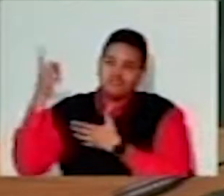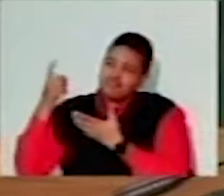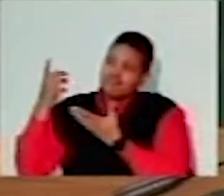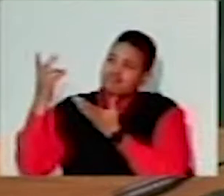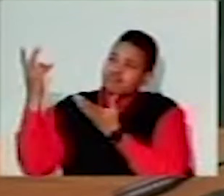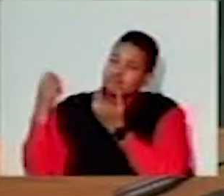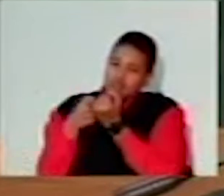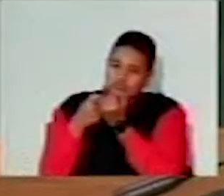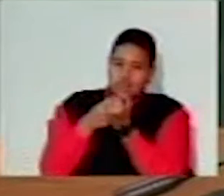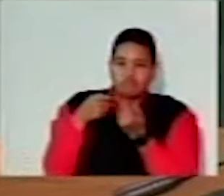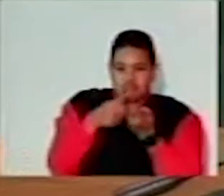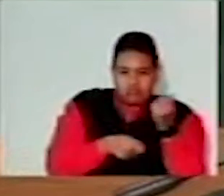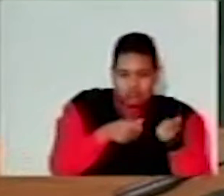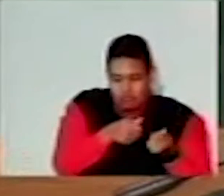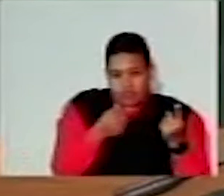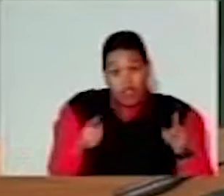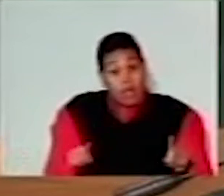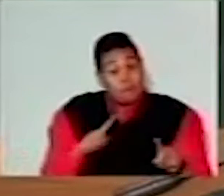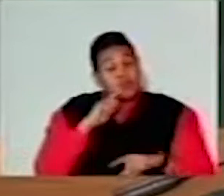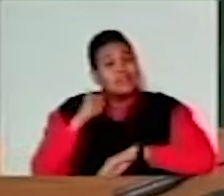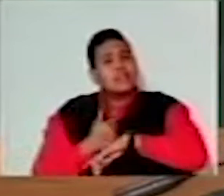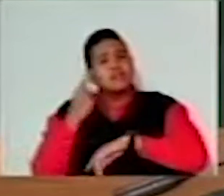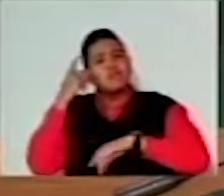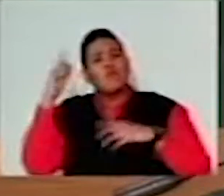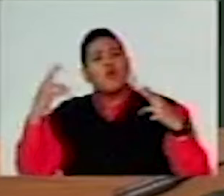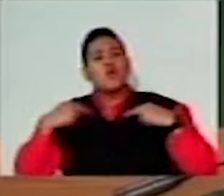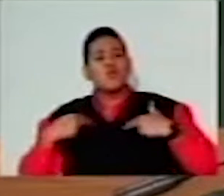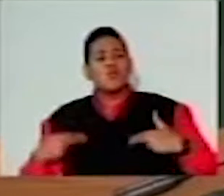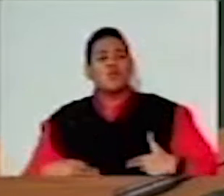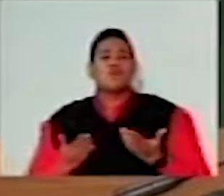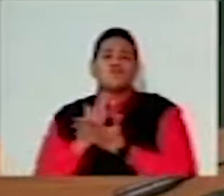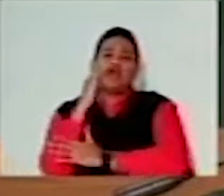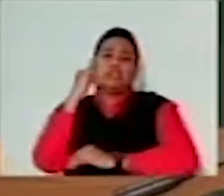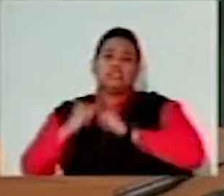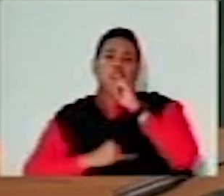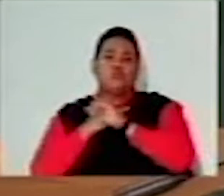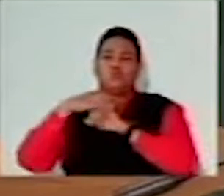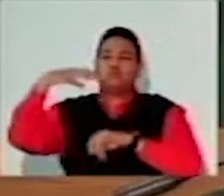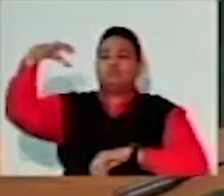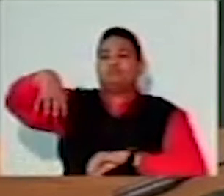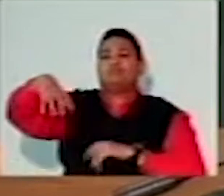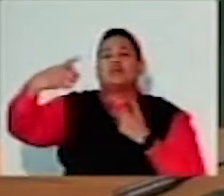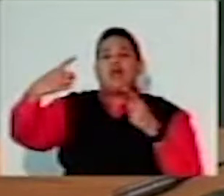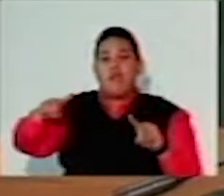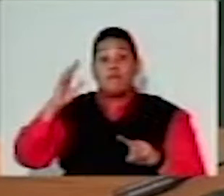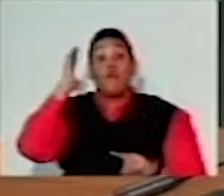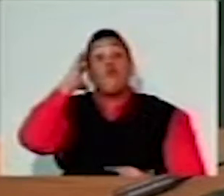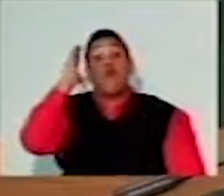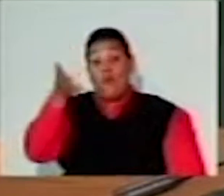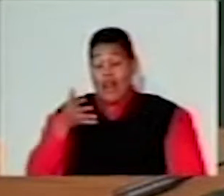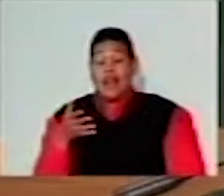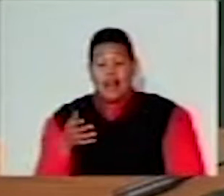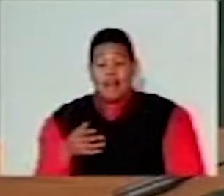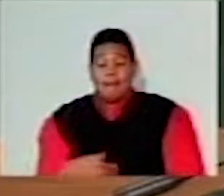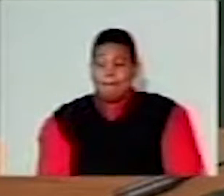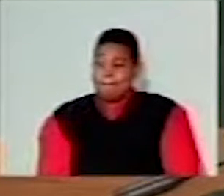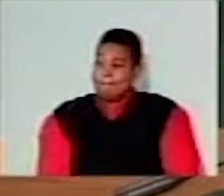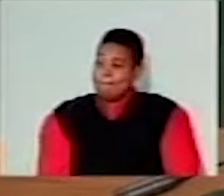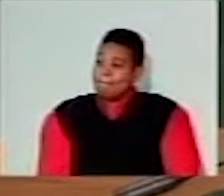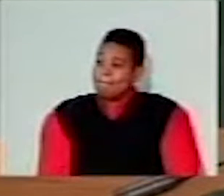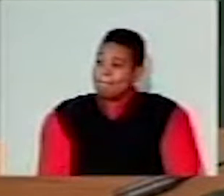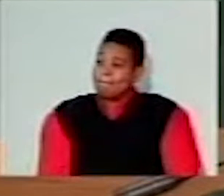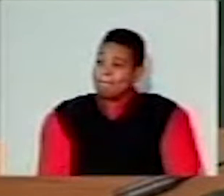to set the stage for this Human Rights Institute to be set up, and it will, in fact,